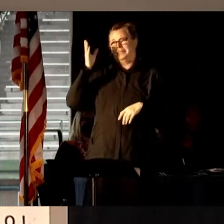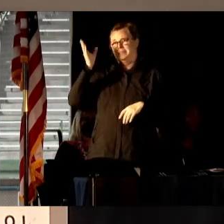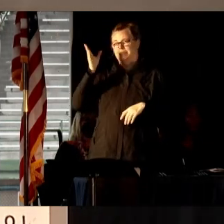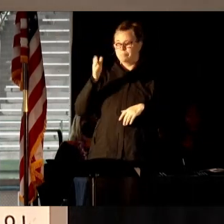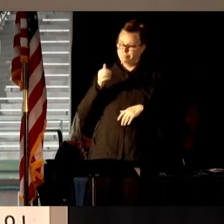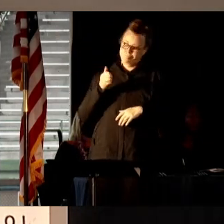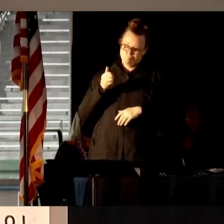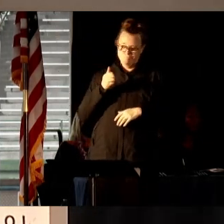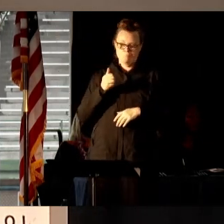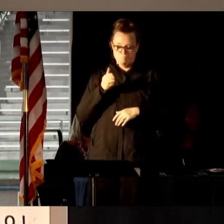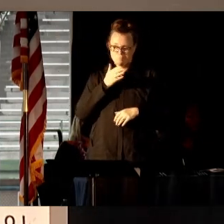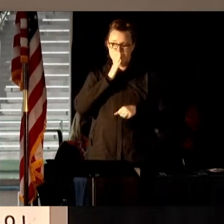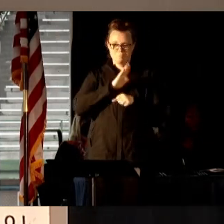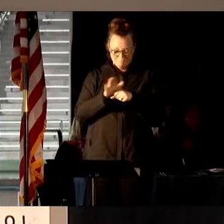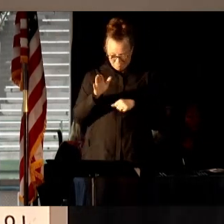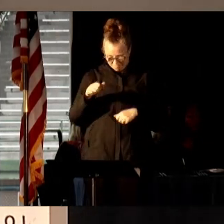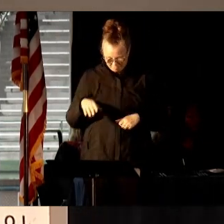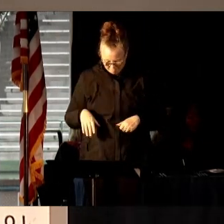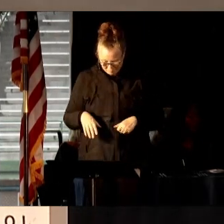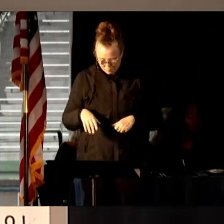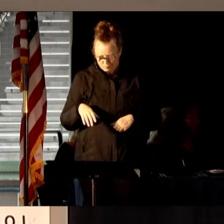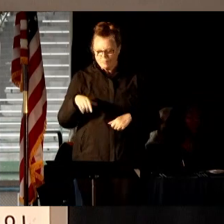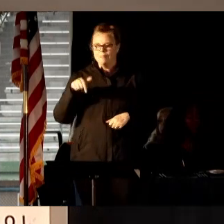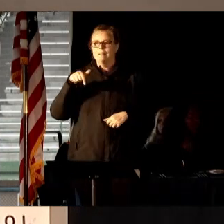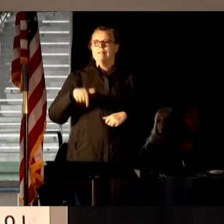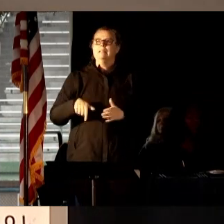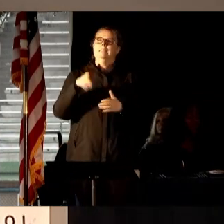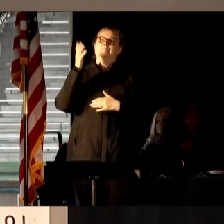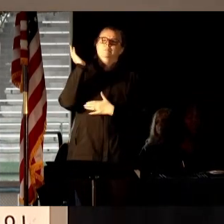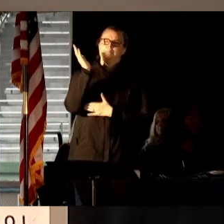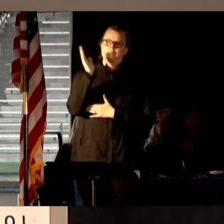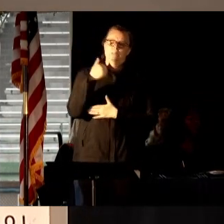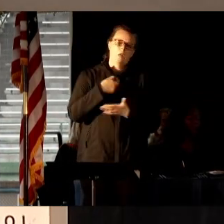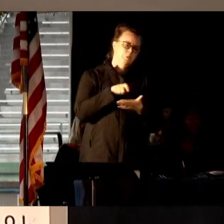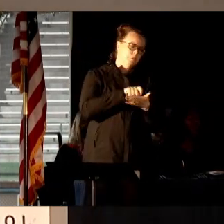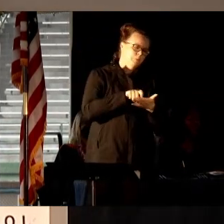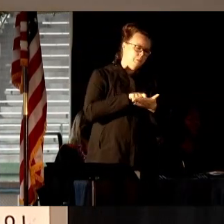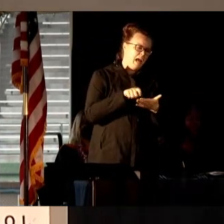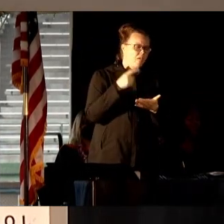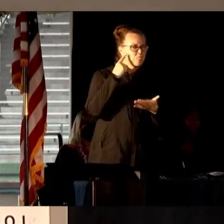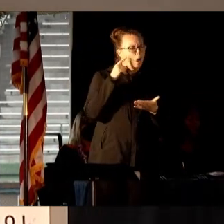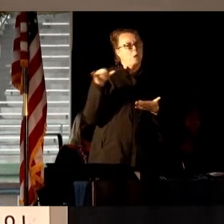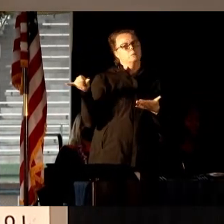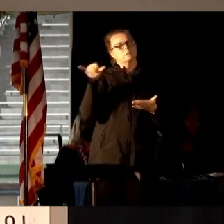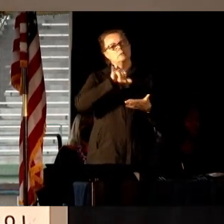first started writing my speech, I thought about doing something similar to the speech I delivered at my eighth grade